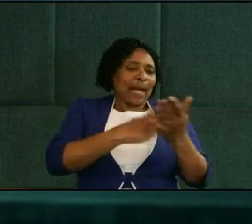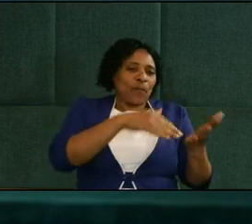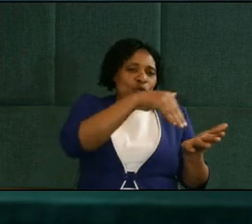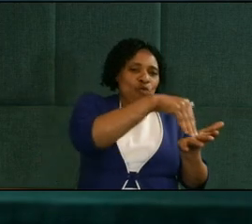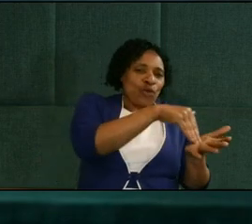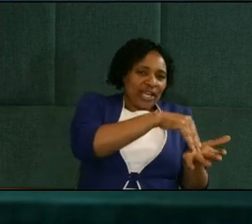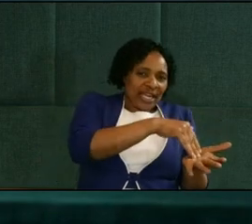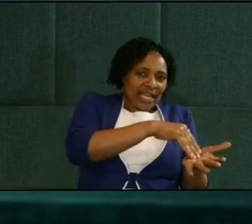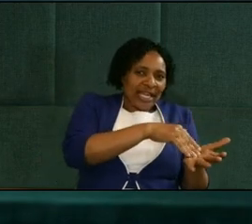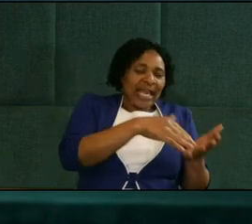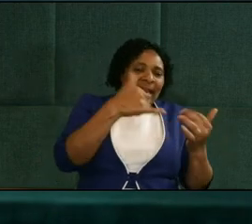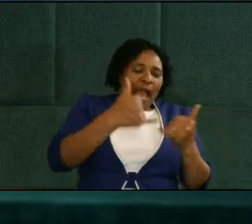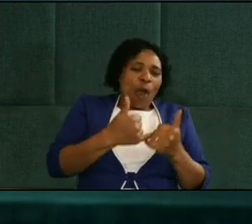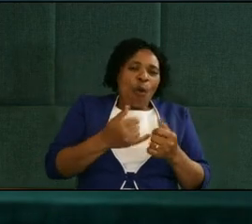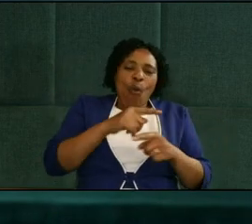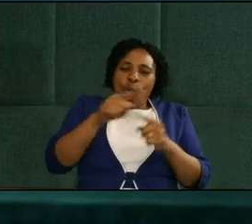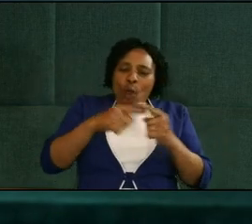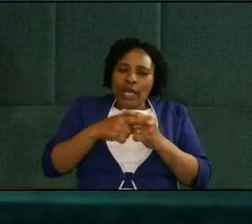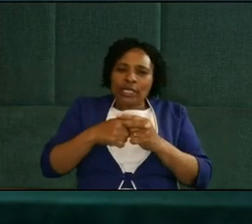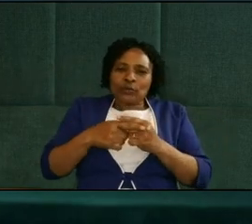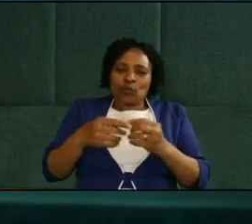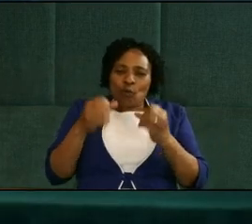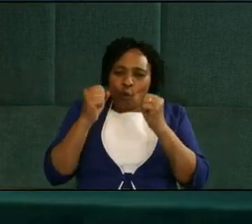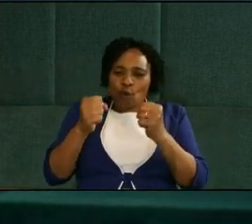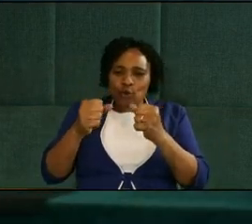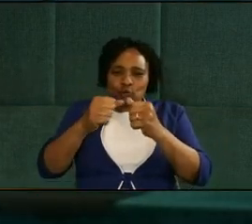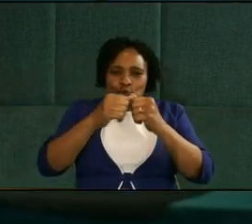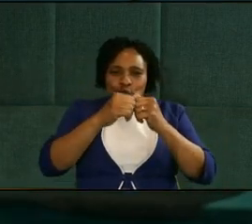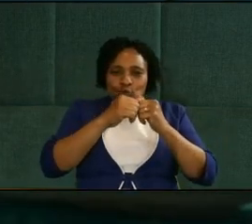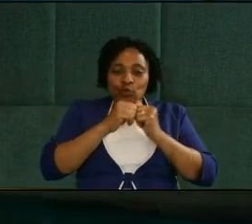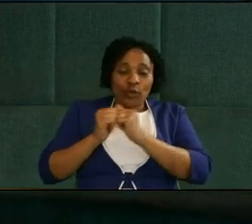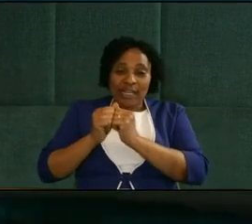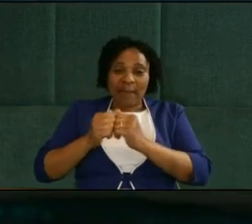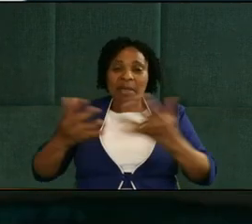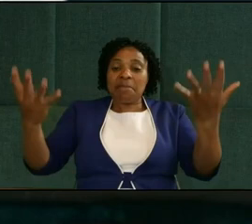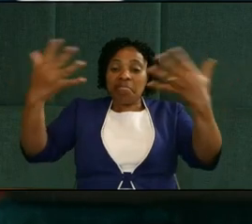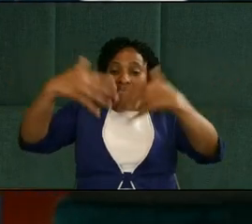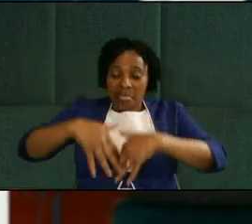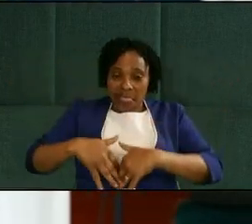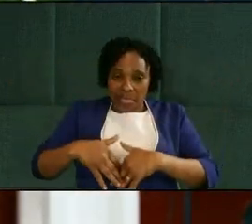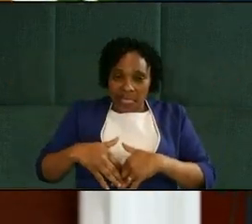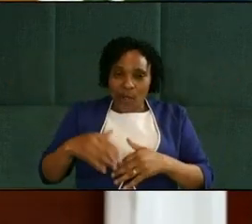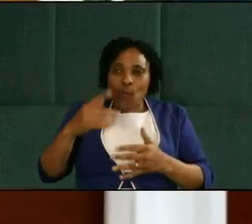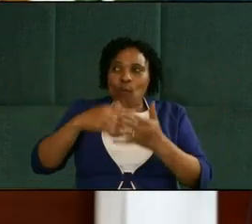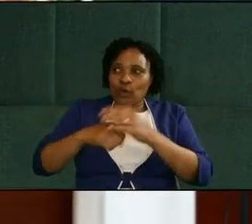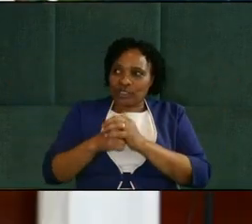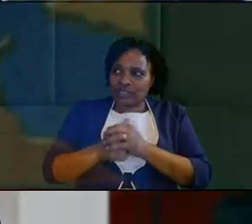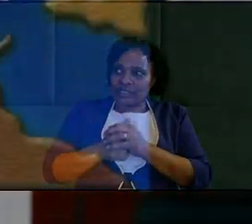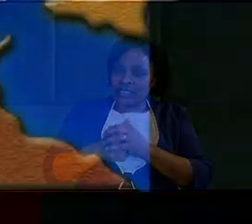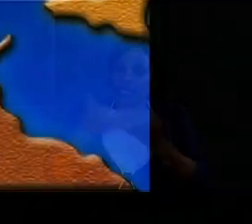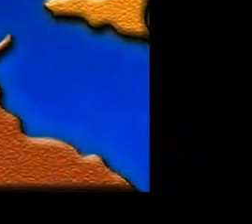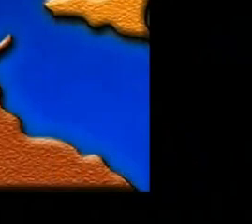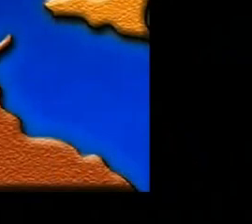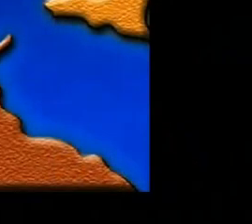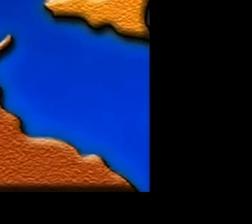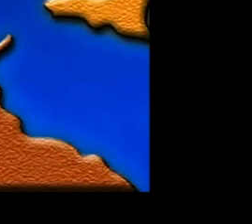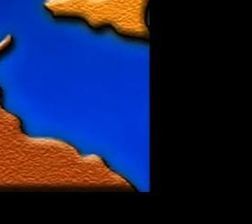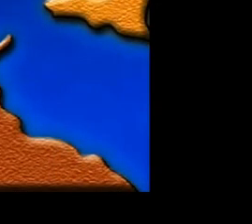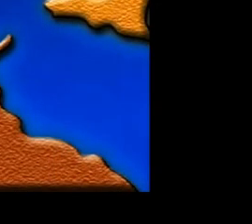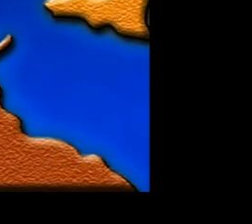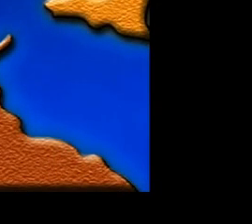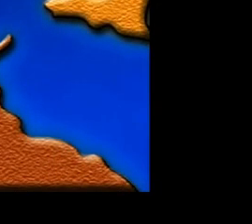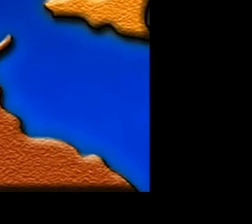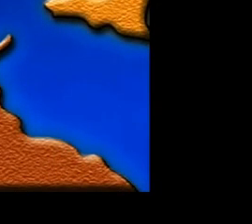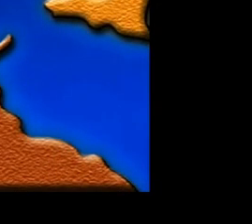And that's not going to hold together. Hang on. So these are the names of the old names, of